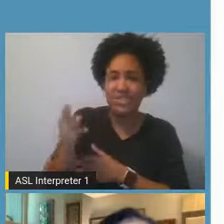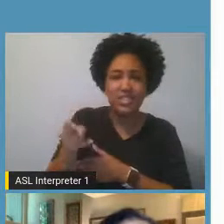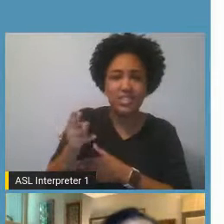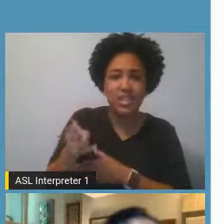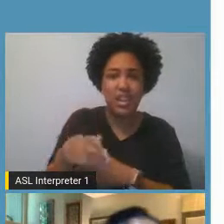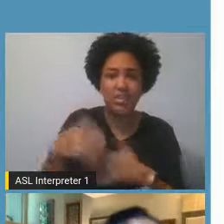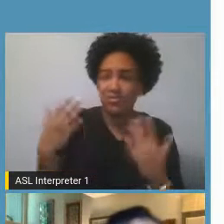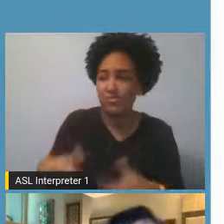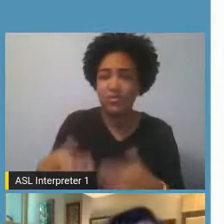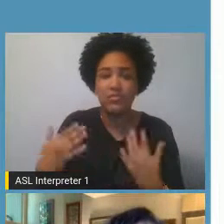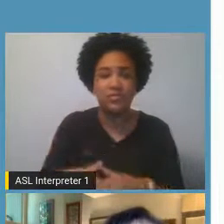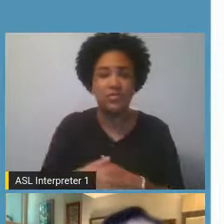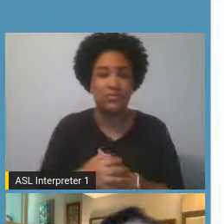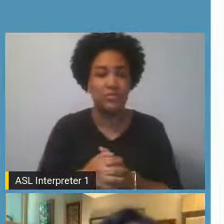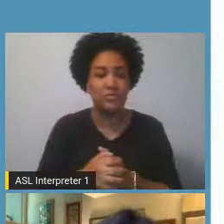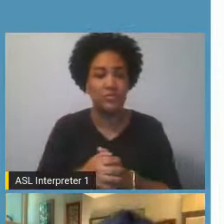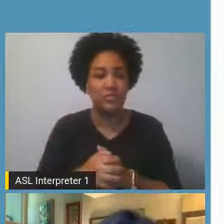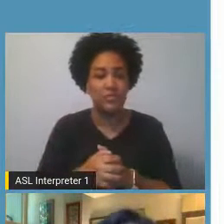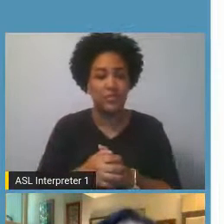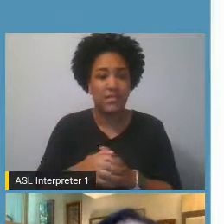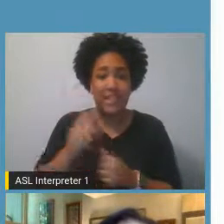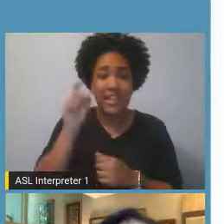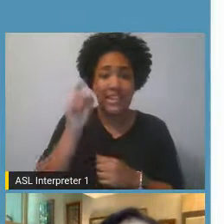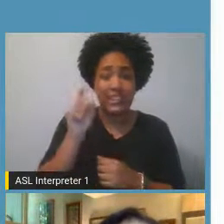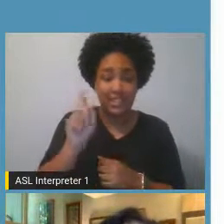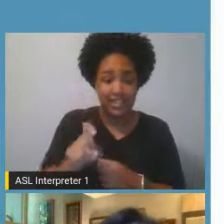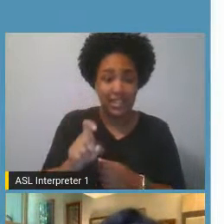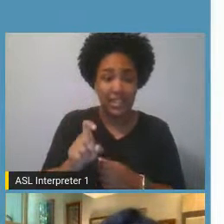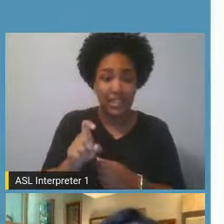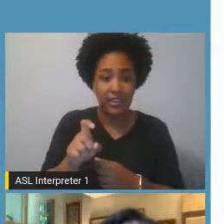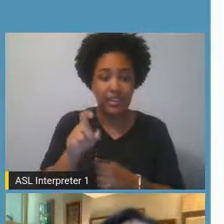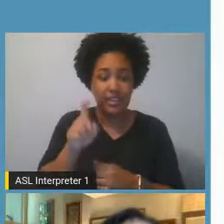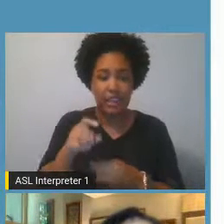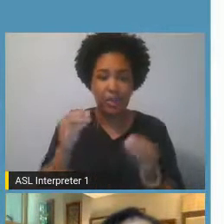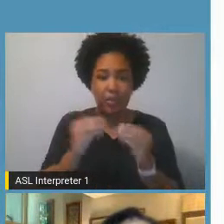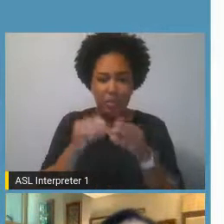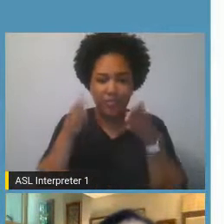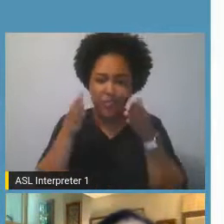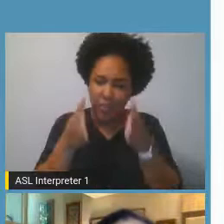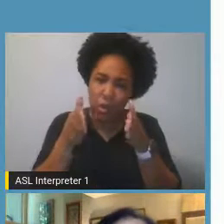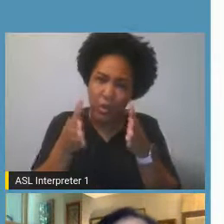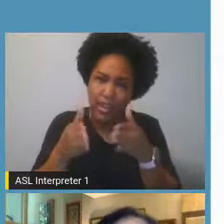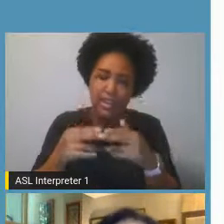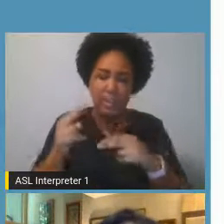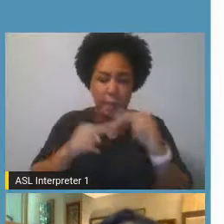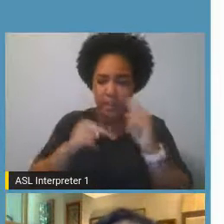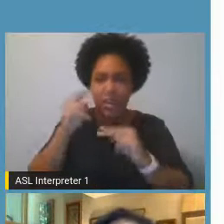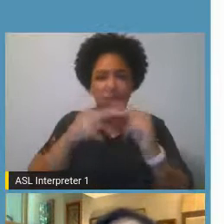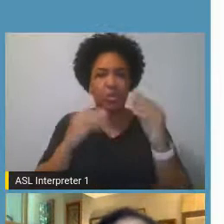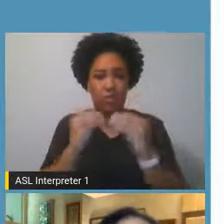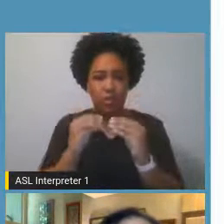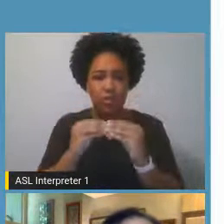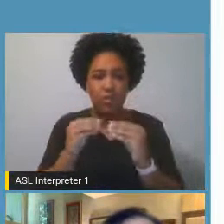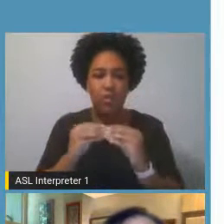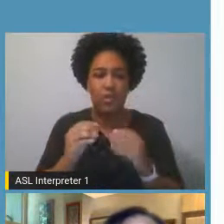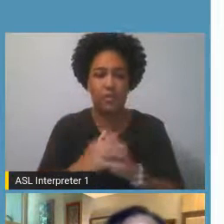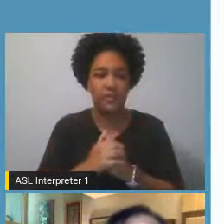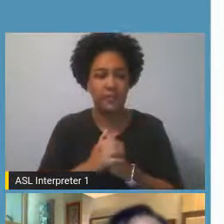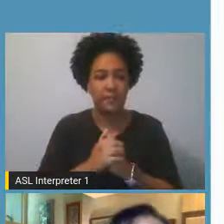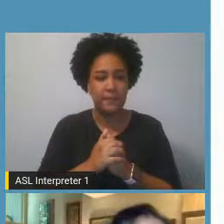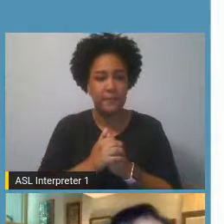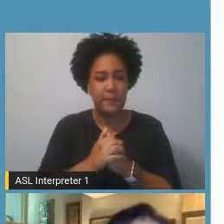cases are in need of preservation and conservation. And so there have been these alliances